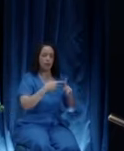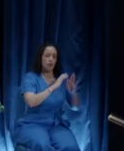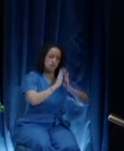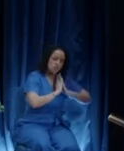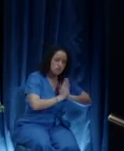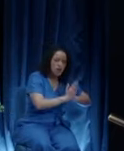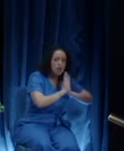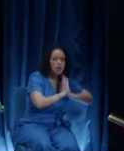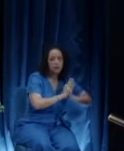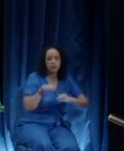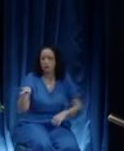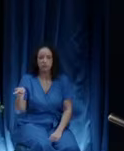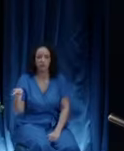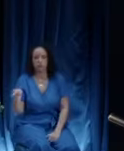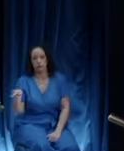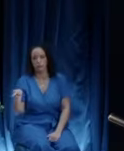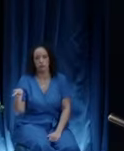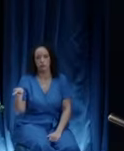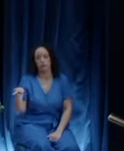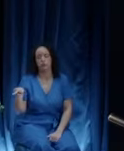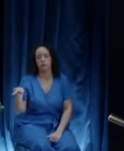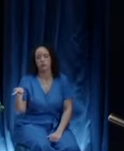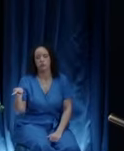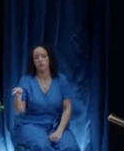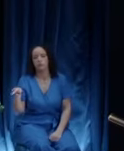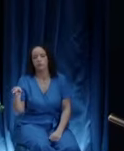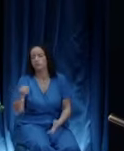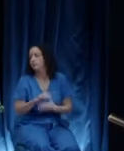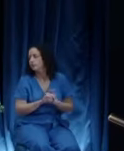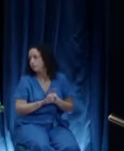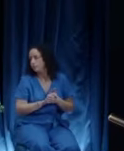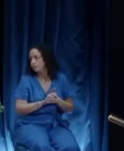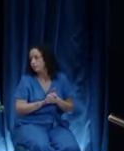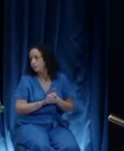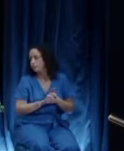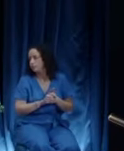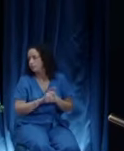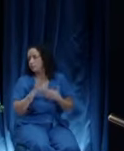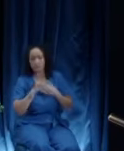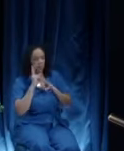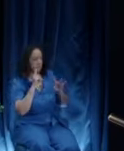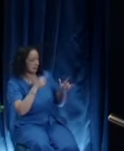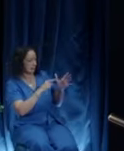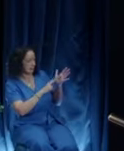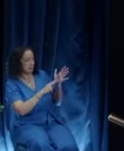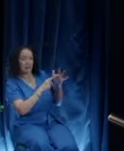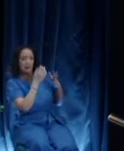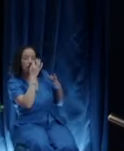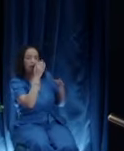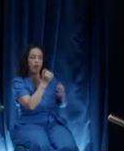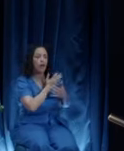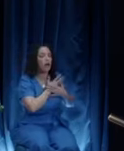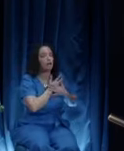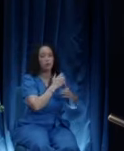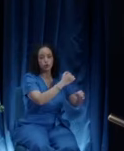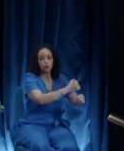Sarah Churchill was not, and was very concerned that Anne's love of the church was just code for a whole political agenda